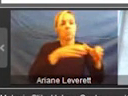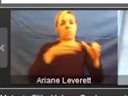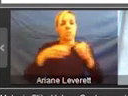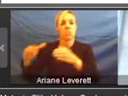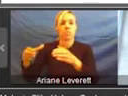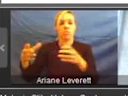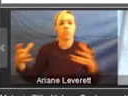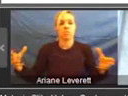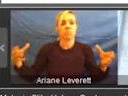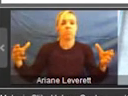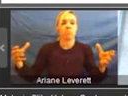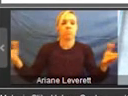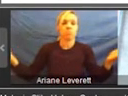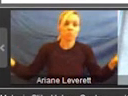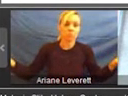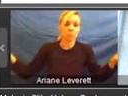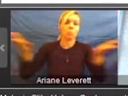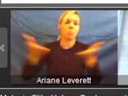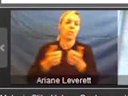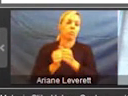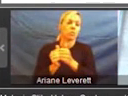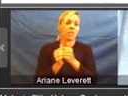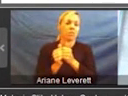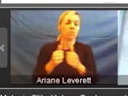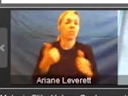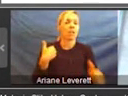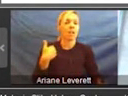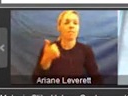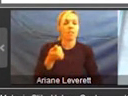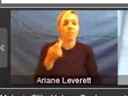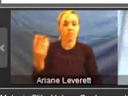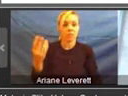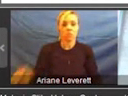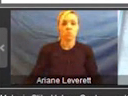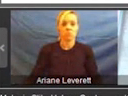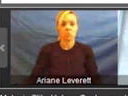are indeed a few, and a good collection from the Zero